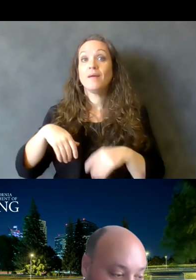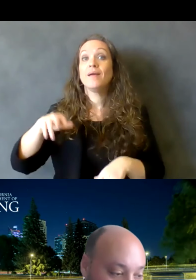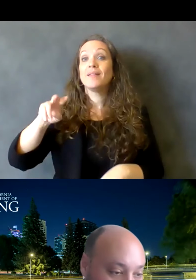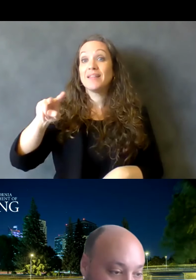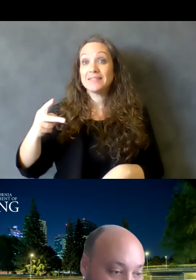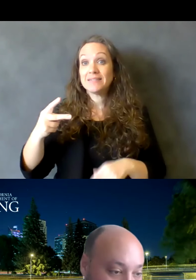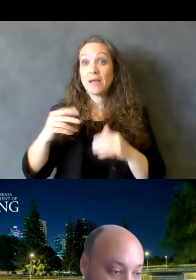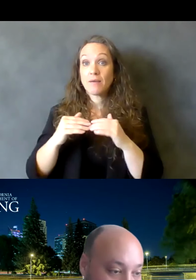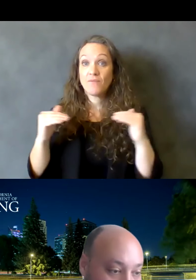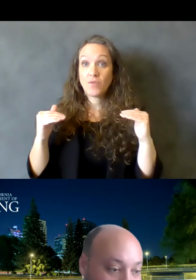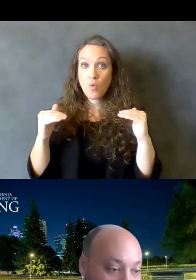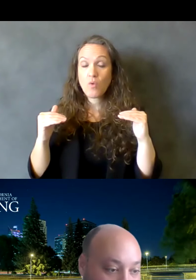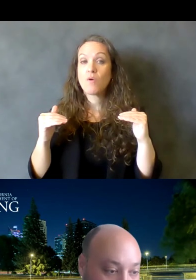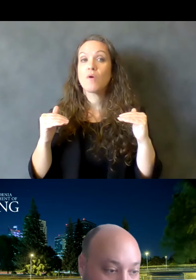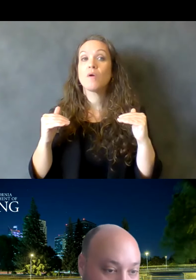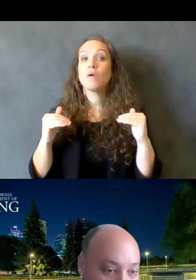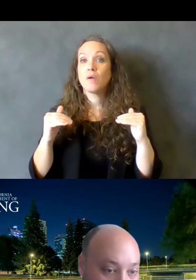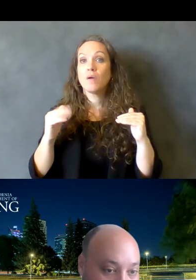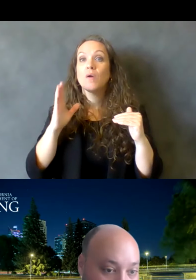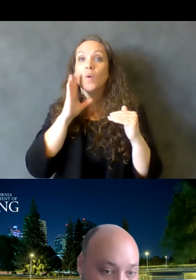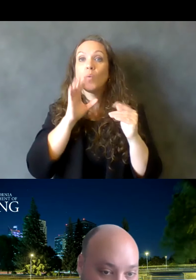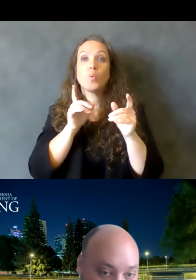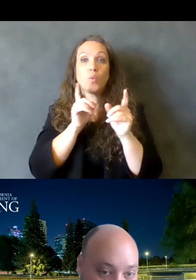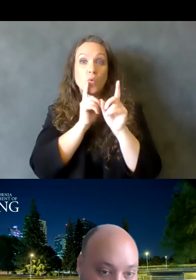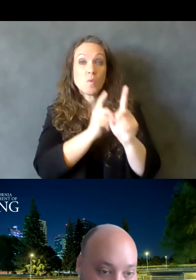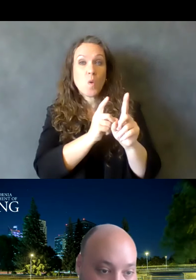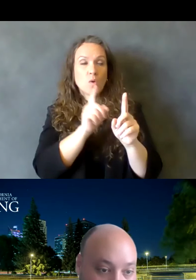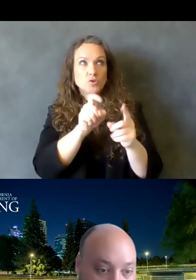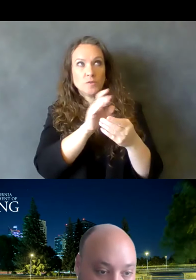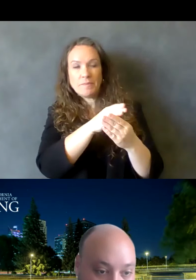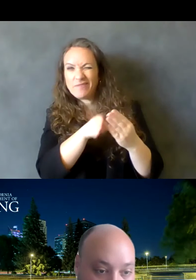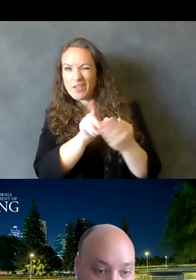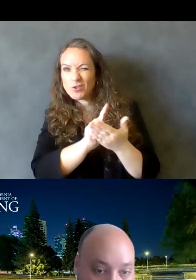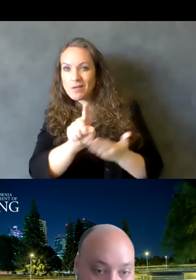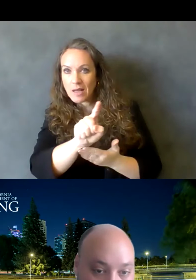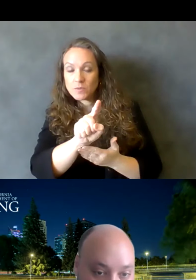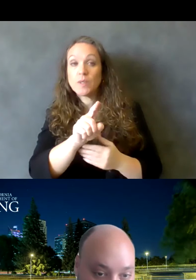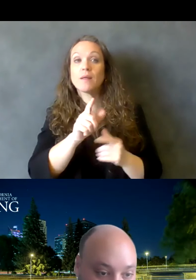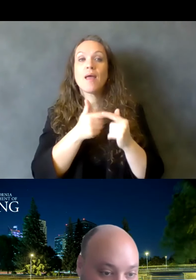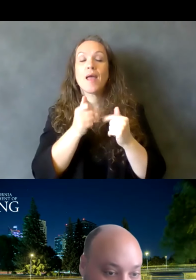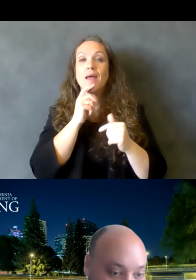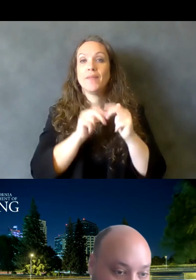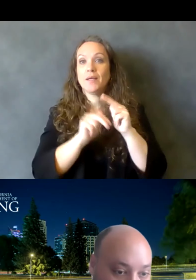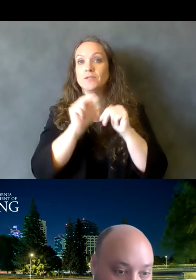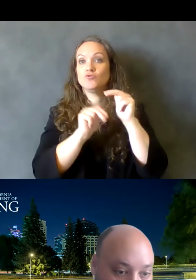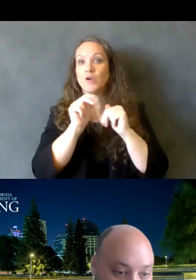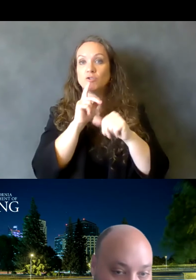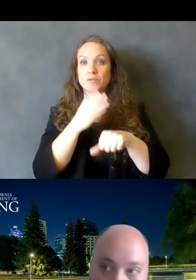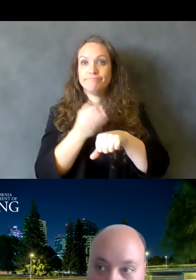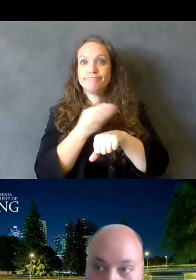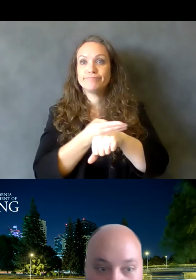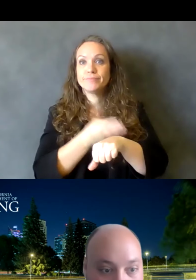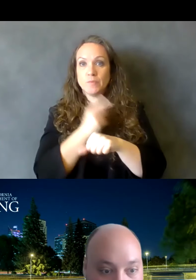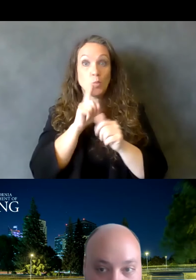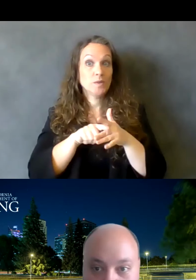be located, it is slated to be finished next week, and construction and framing will begin.